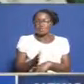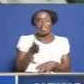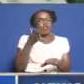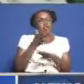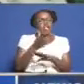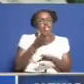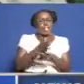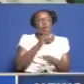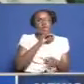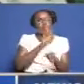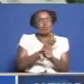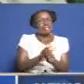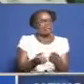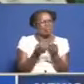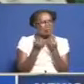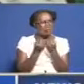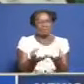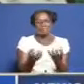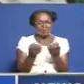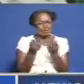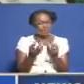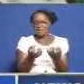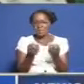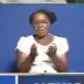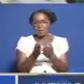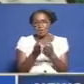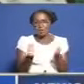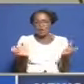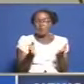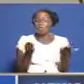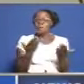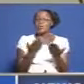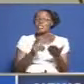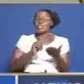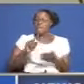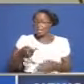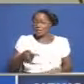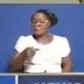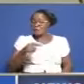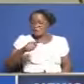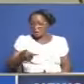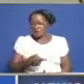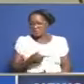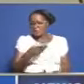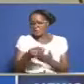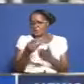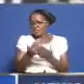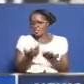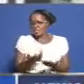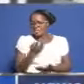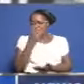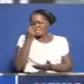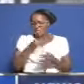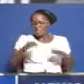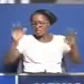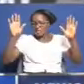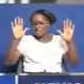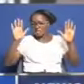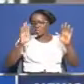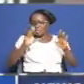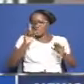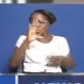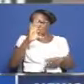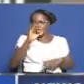promises, peddled to job seekers, often part with hundreds of thousands of shillings. The suspect surrendered to the Directorate of